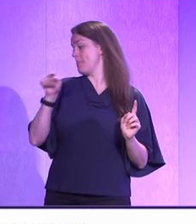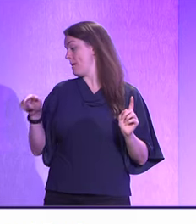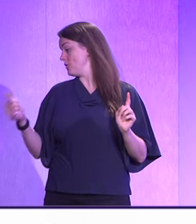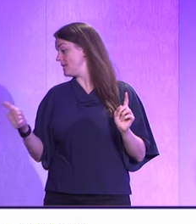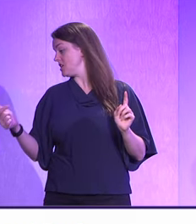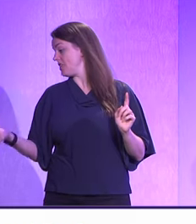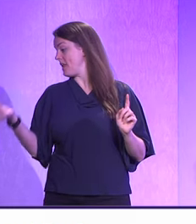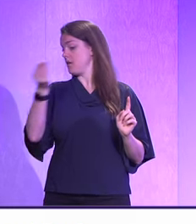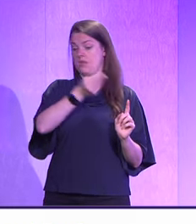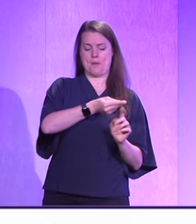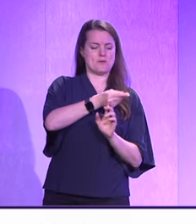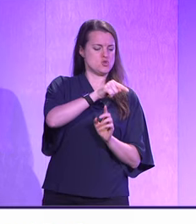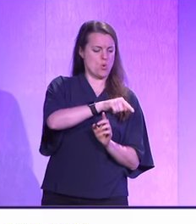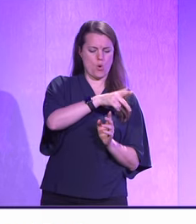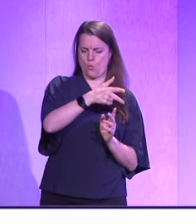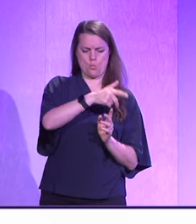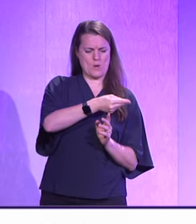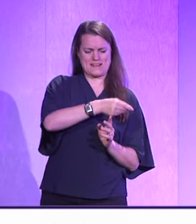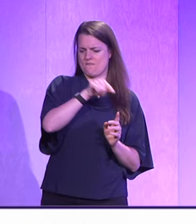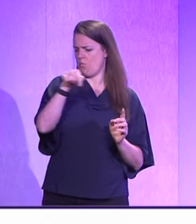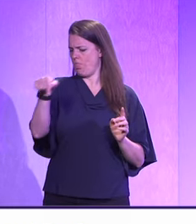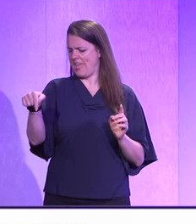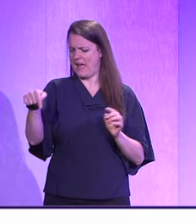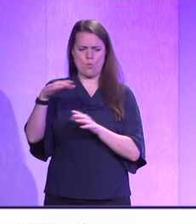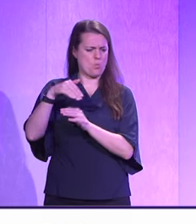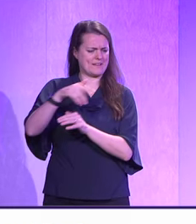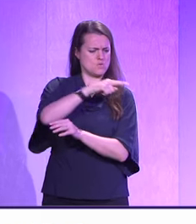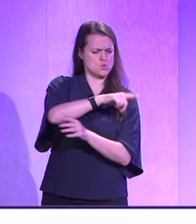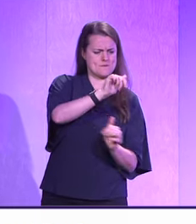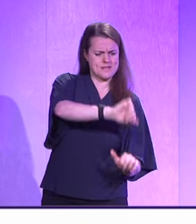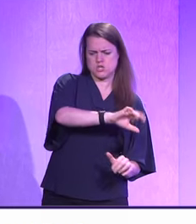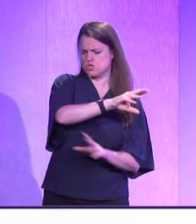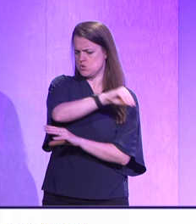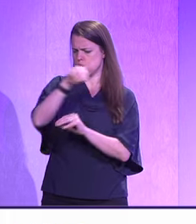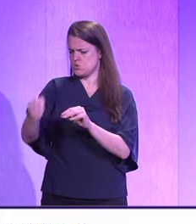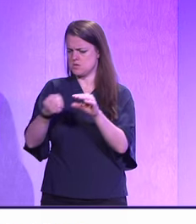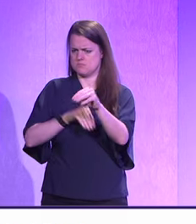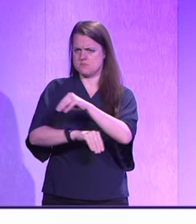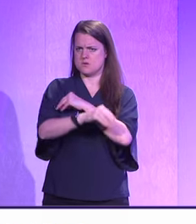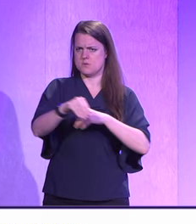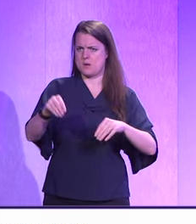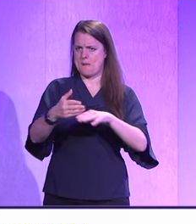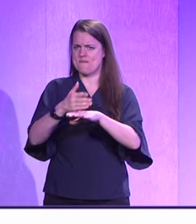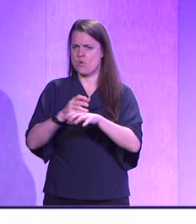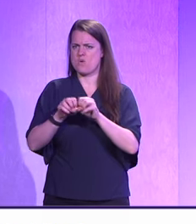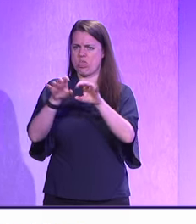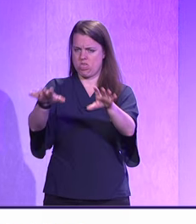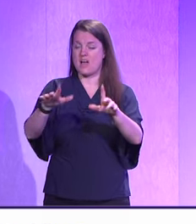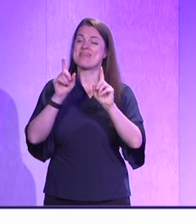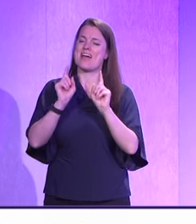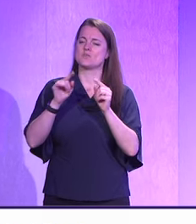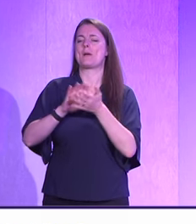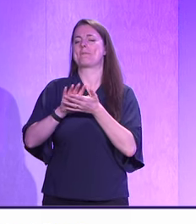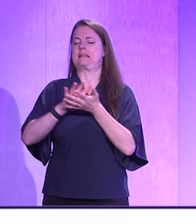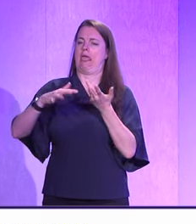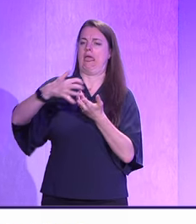other teams, and they are also waiting on a bunch of other teams in order to get their software out. That's what I mean by tangled software.